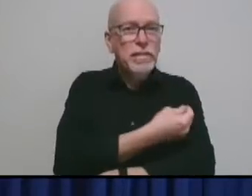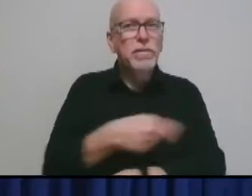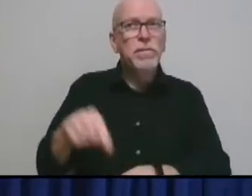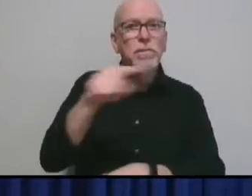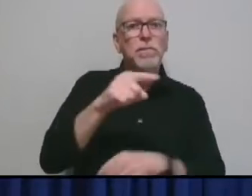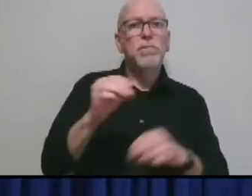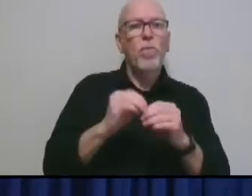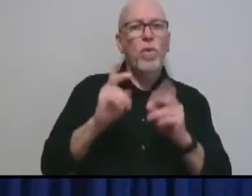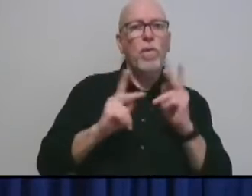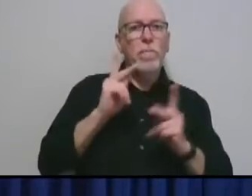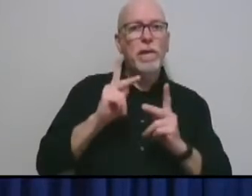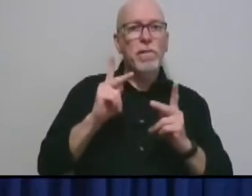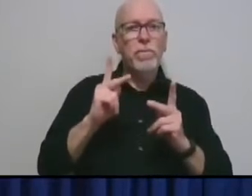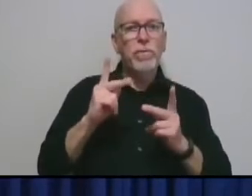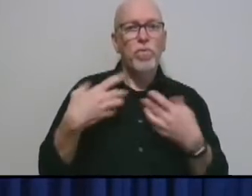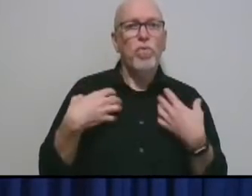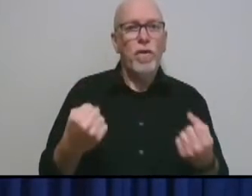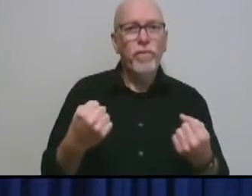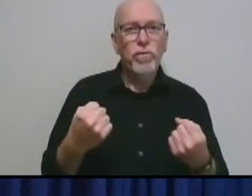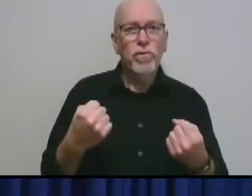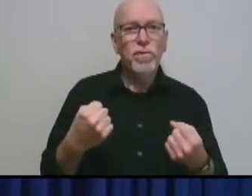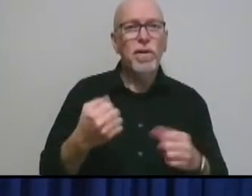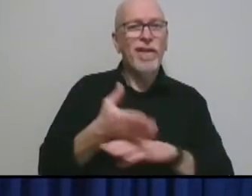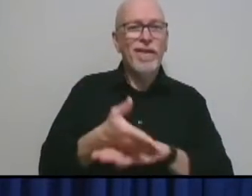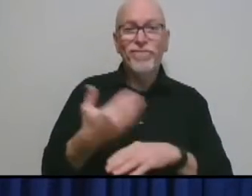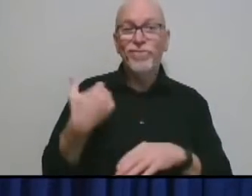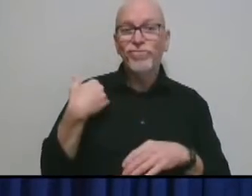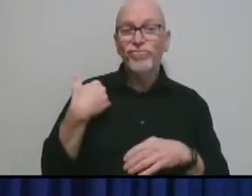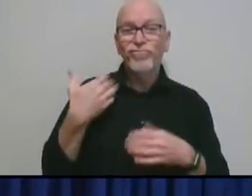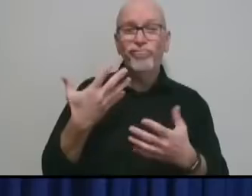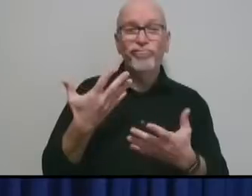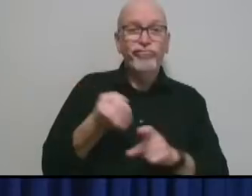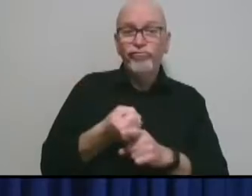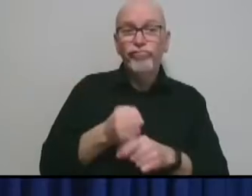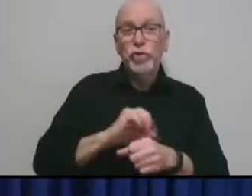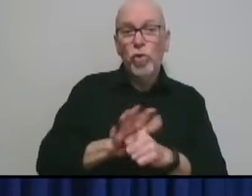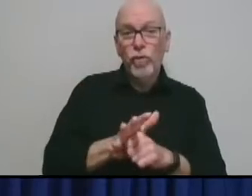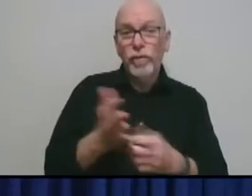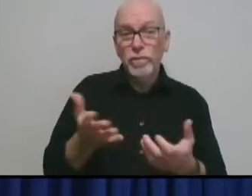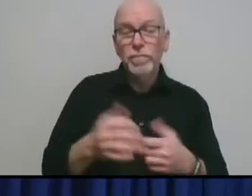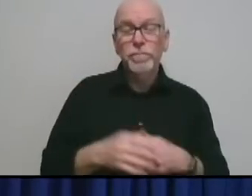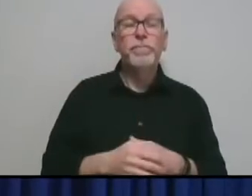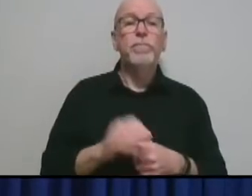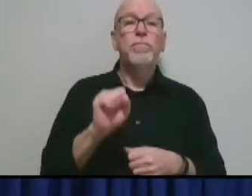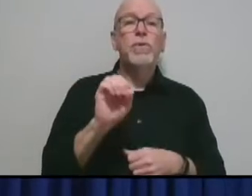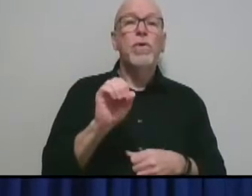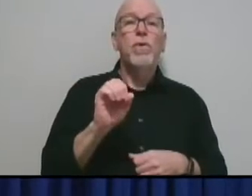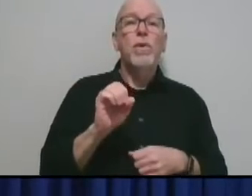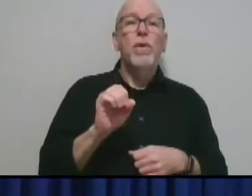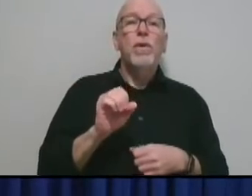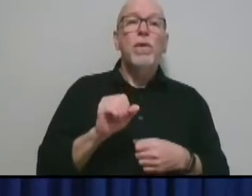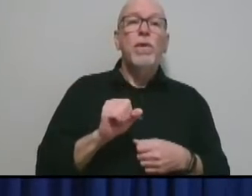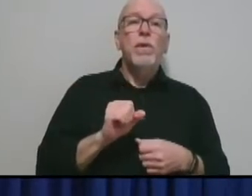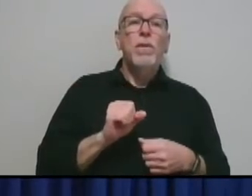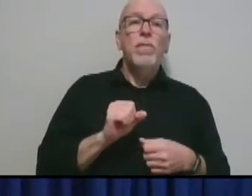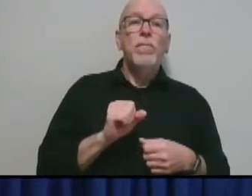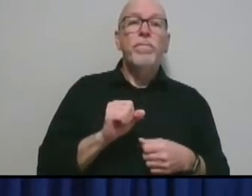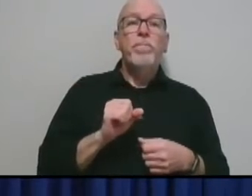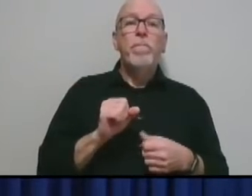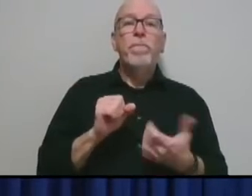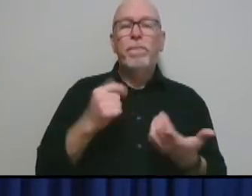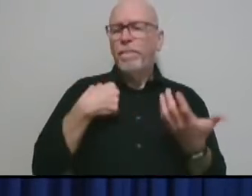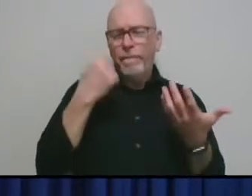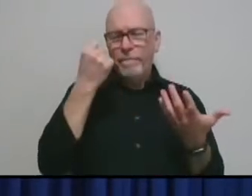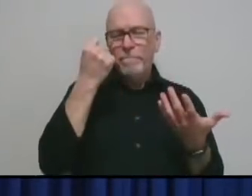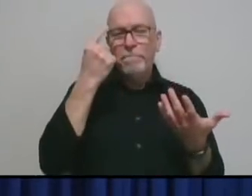people recover from having had COVID-19. So I get,